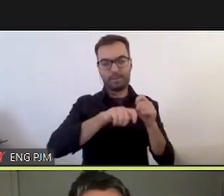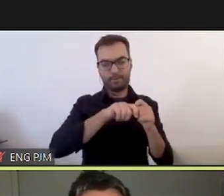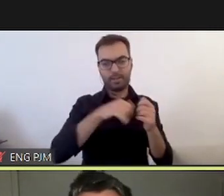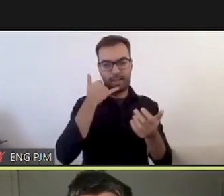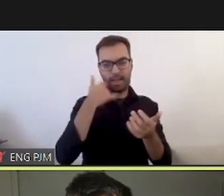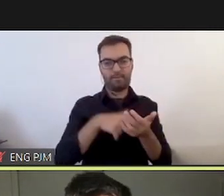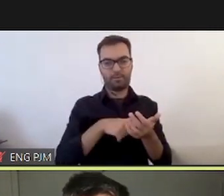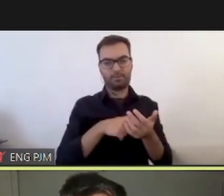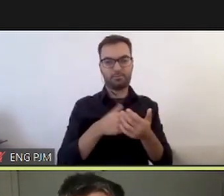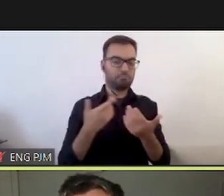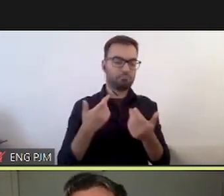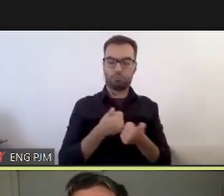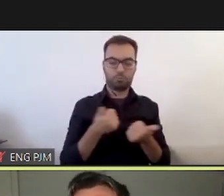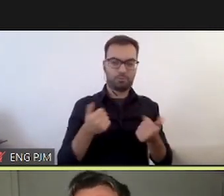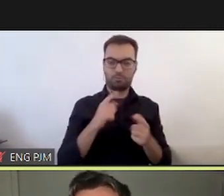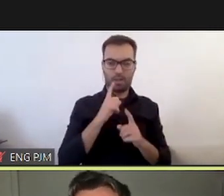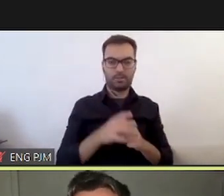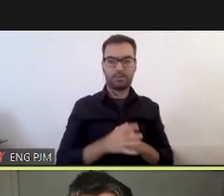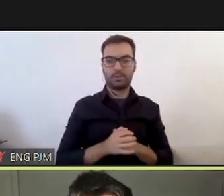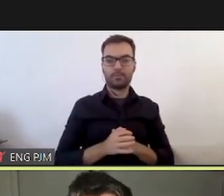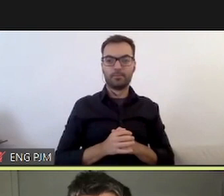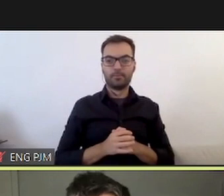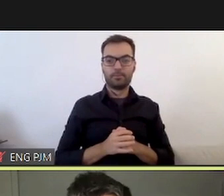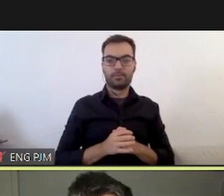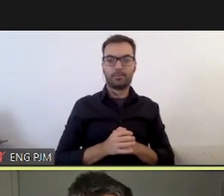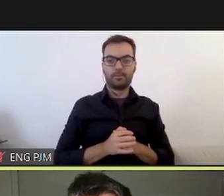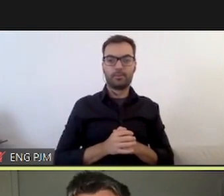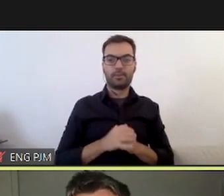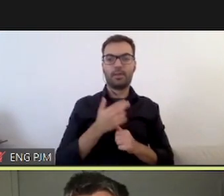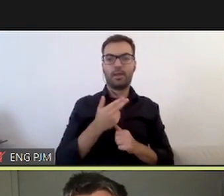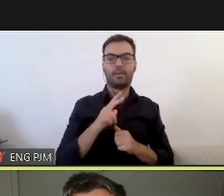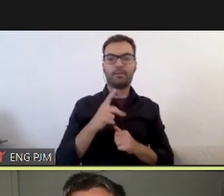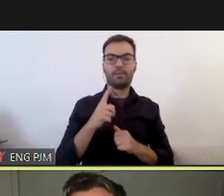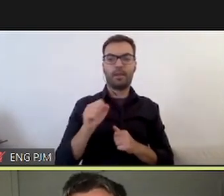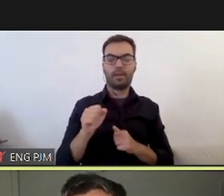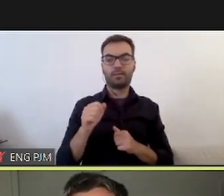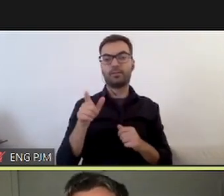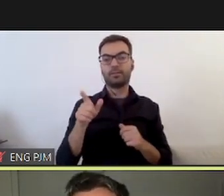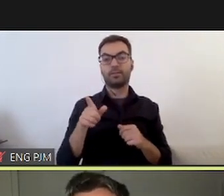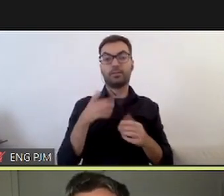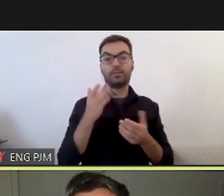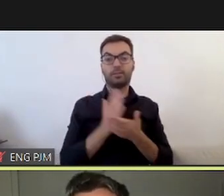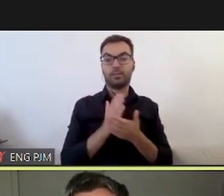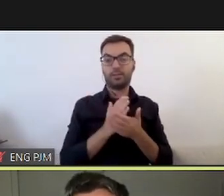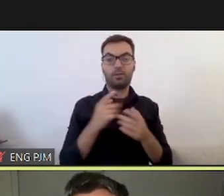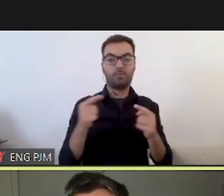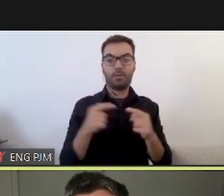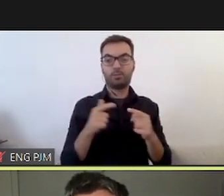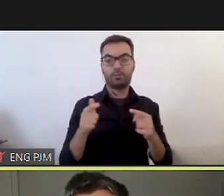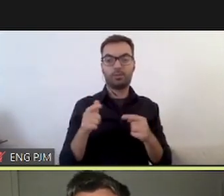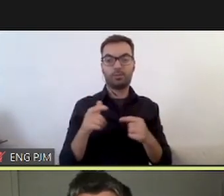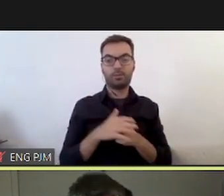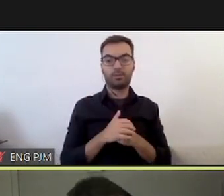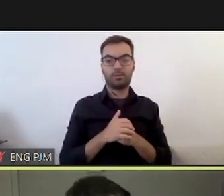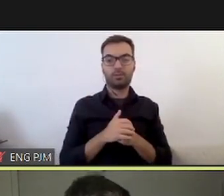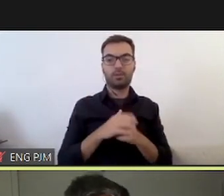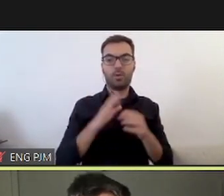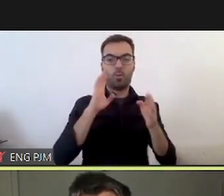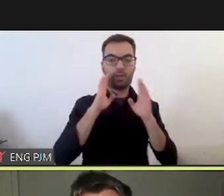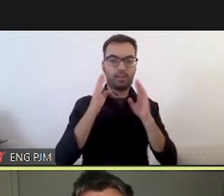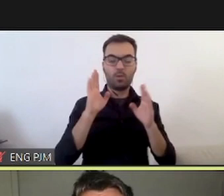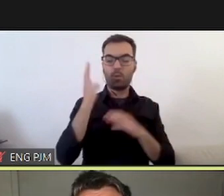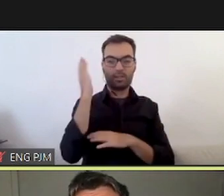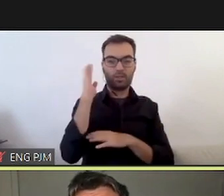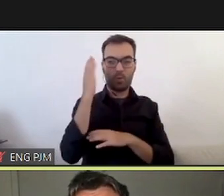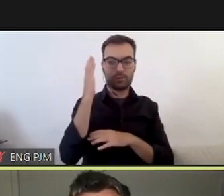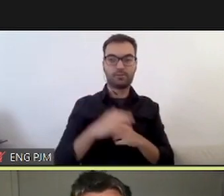accessibility audit on the Android. And in terms of the NVDA, NVDA is only on the Windows.